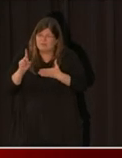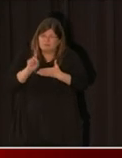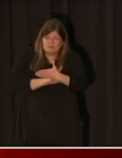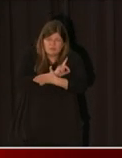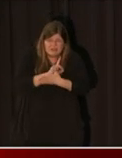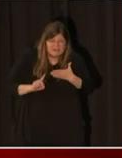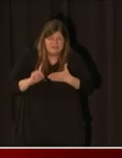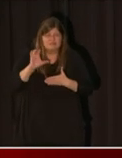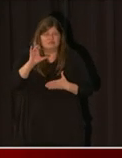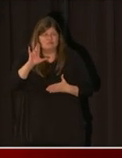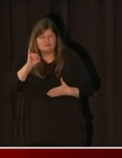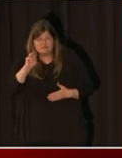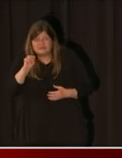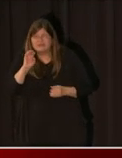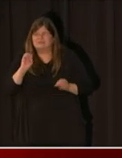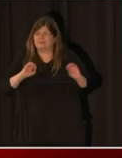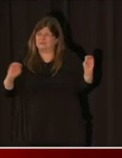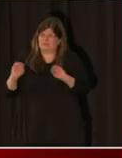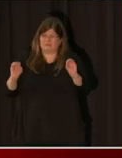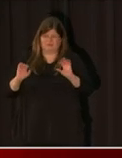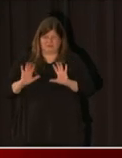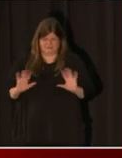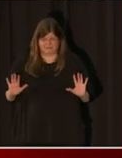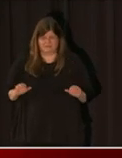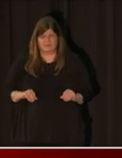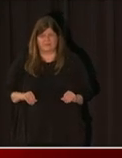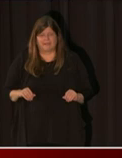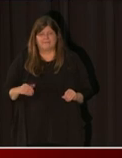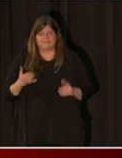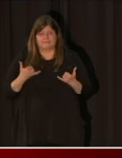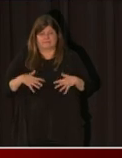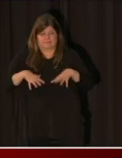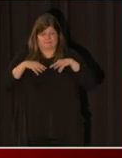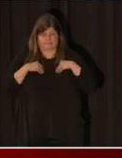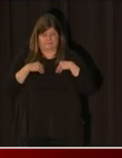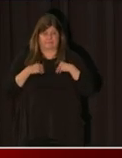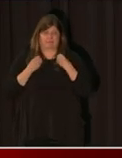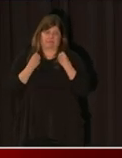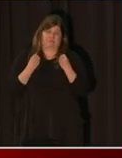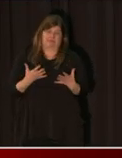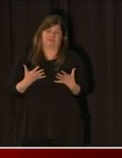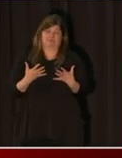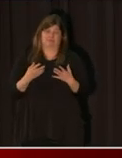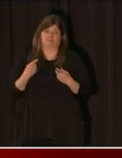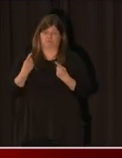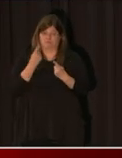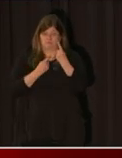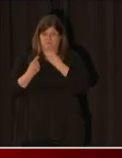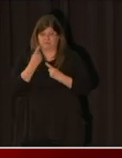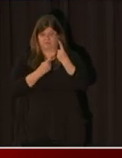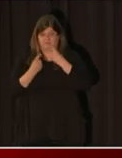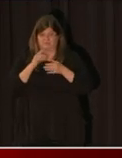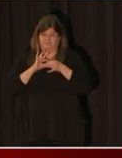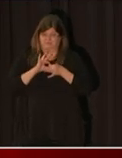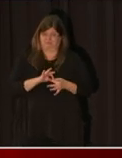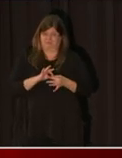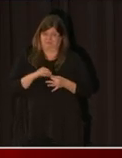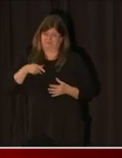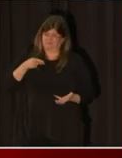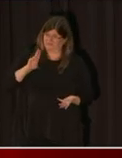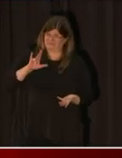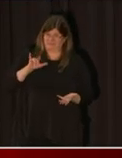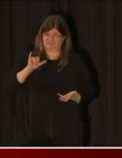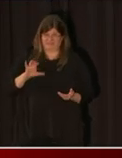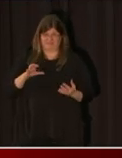We've fielded a number of questions about how the public health emergency has impacted